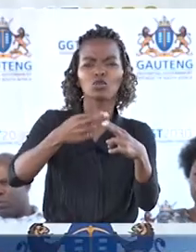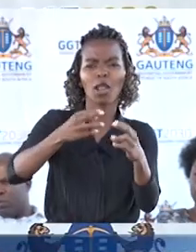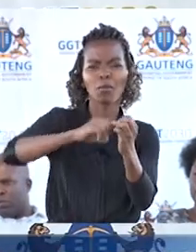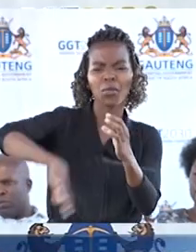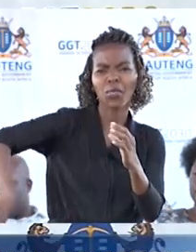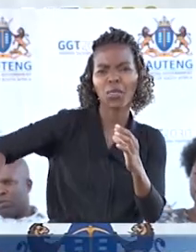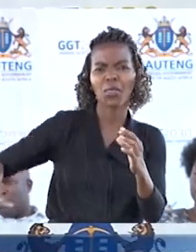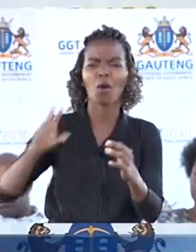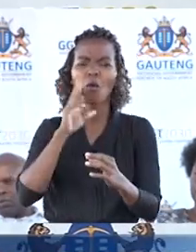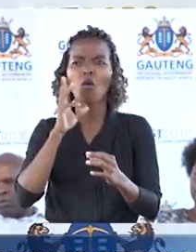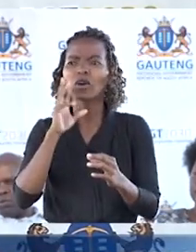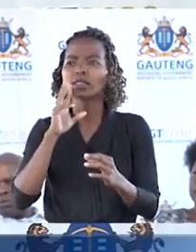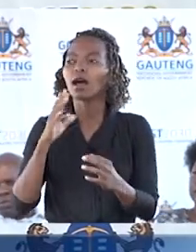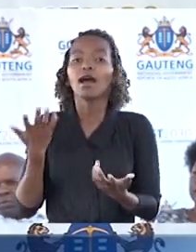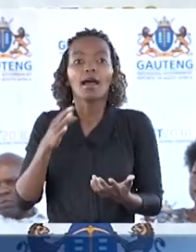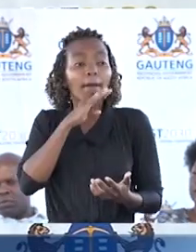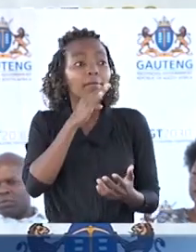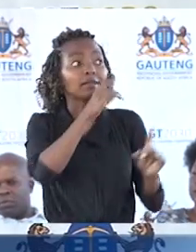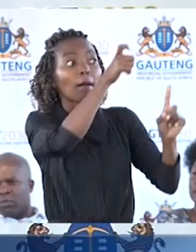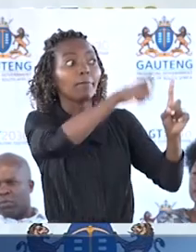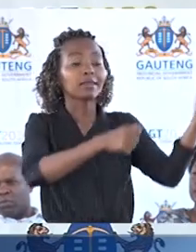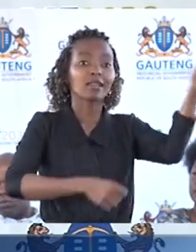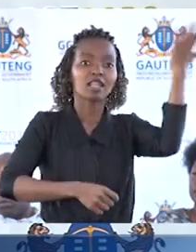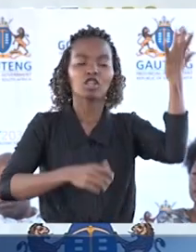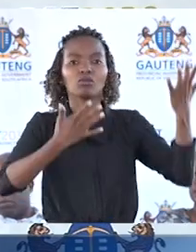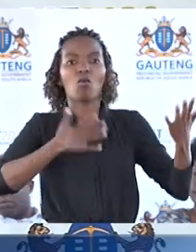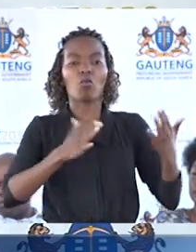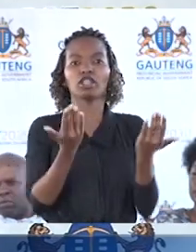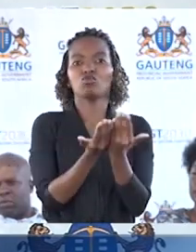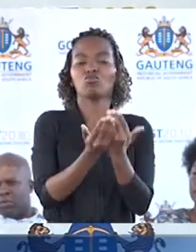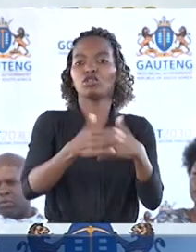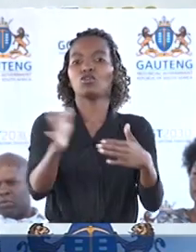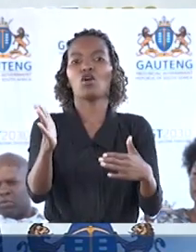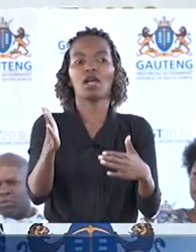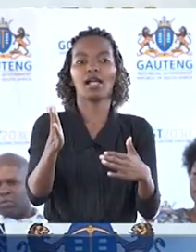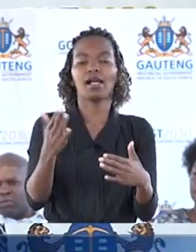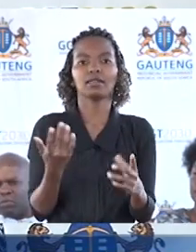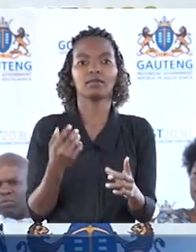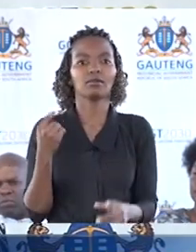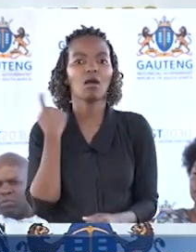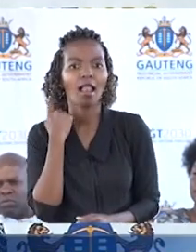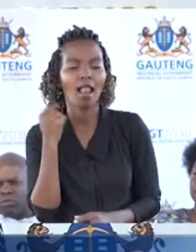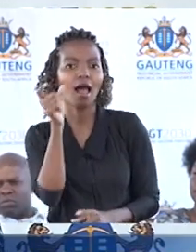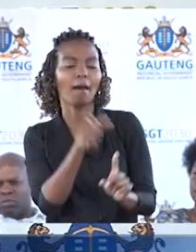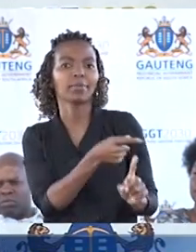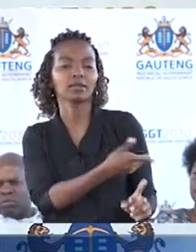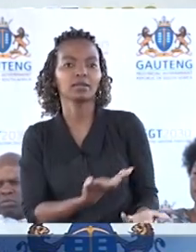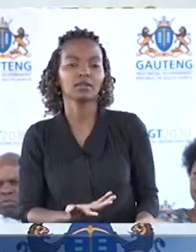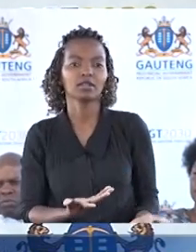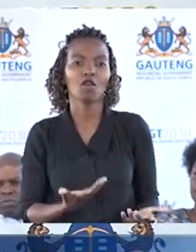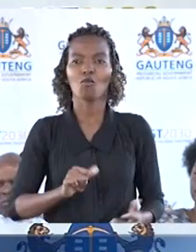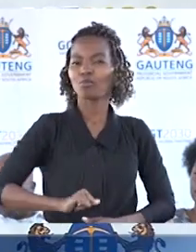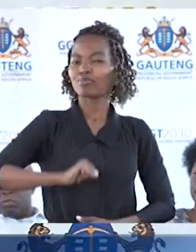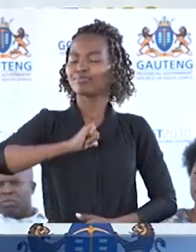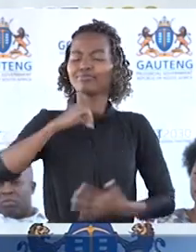clear that somebody didn't want this school to be open and they were misleading us. We are proud that